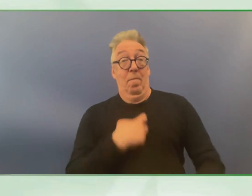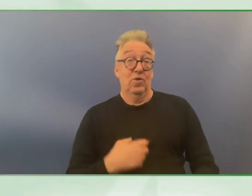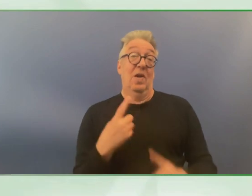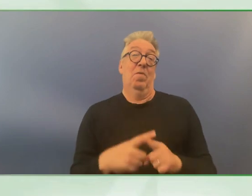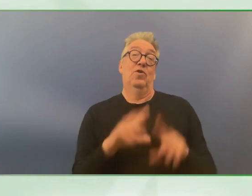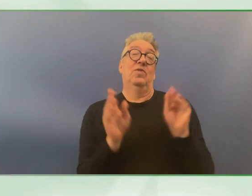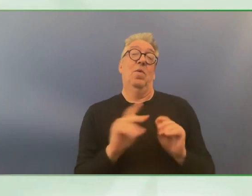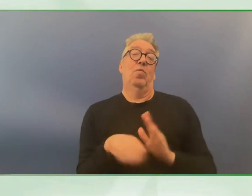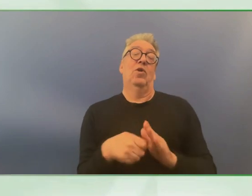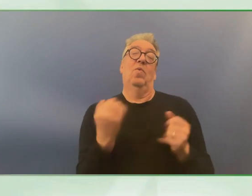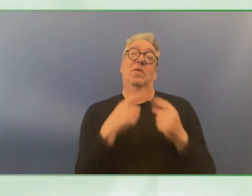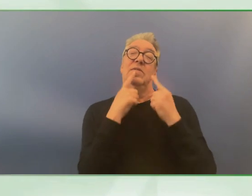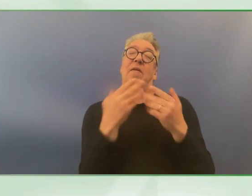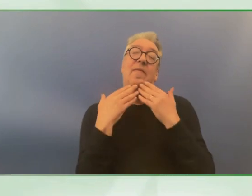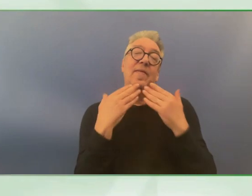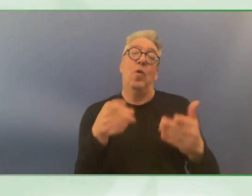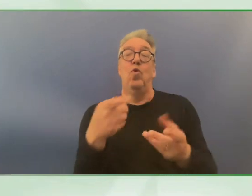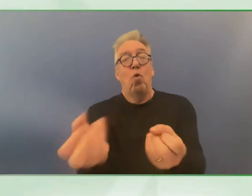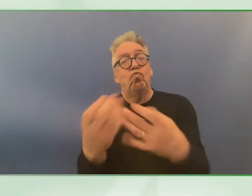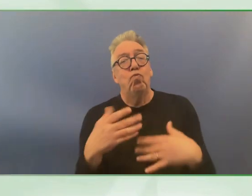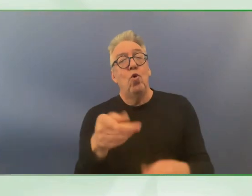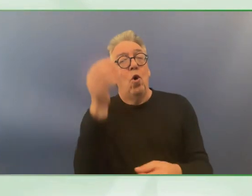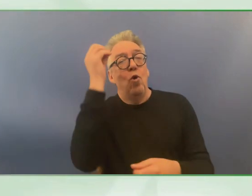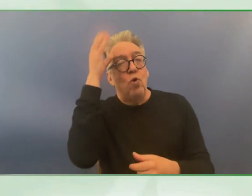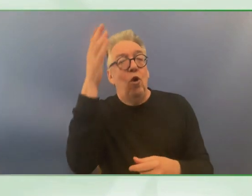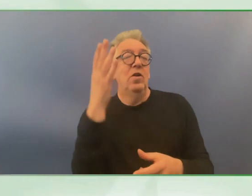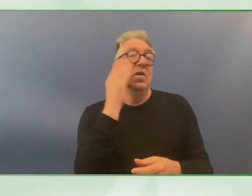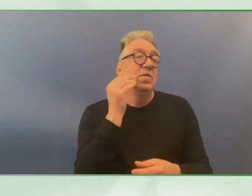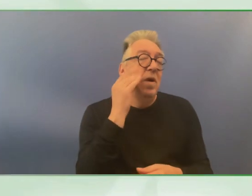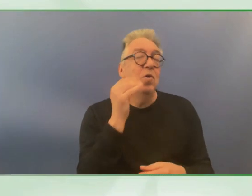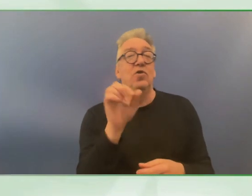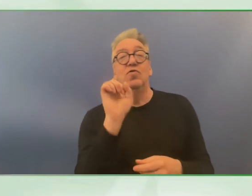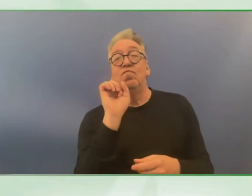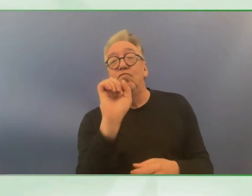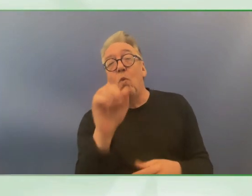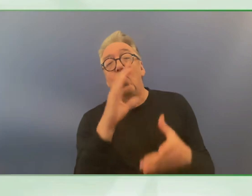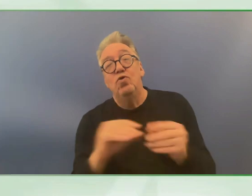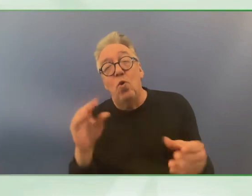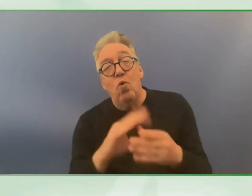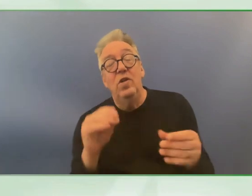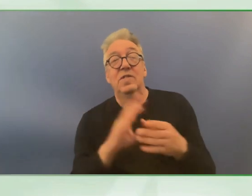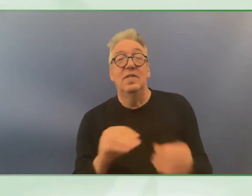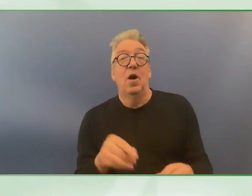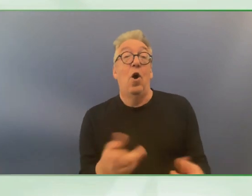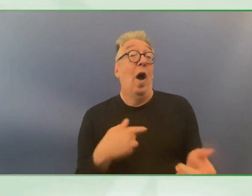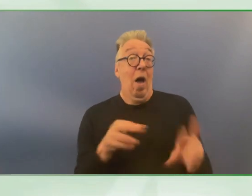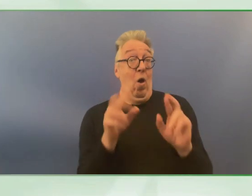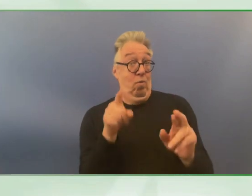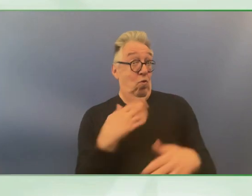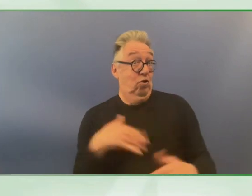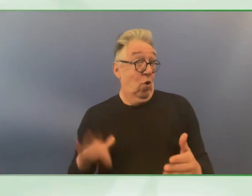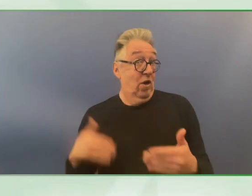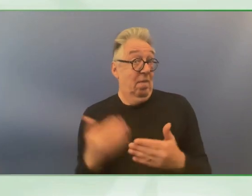your experience, your knowledge, your personal and your expertise, and I hope you enjoyed it, and I hope you come